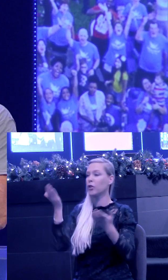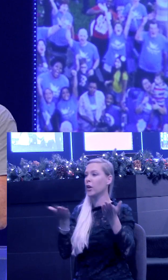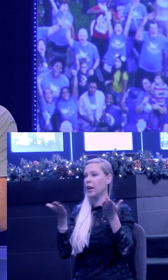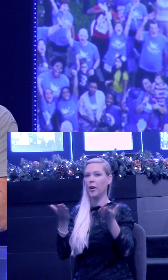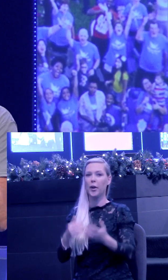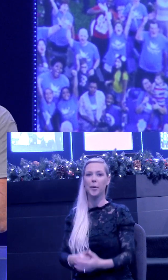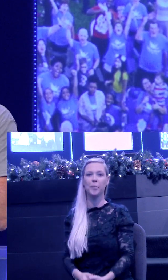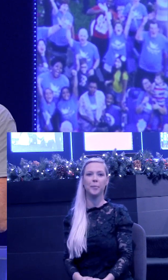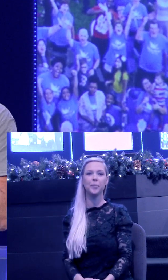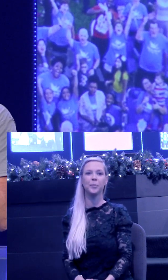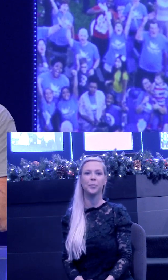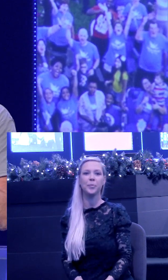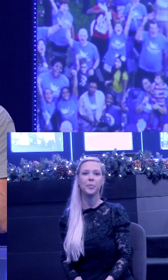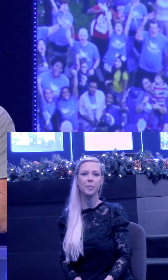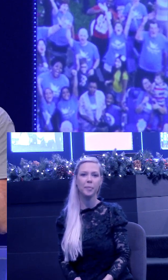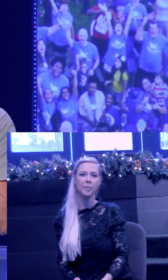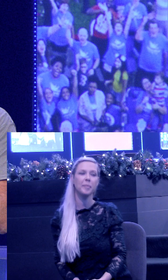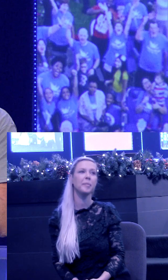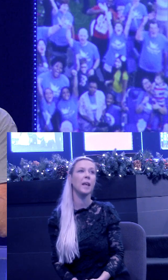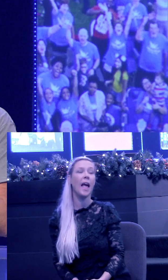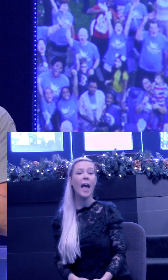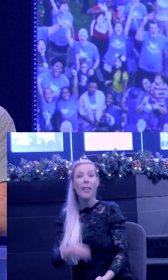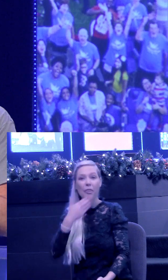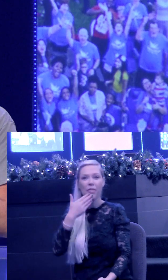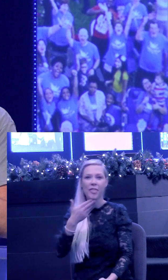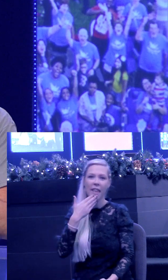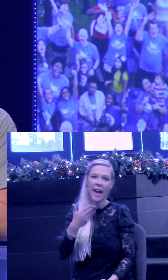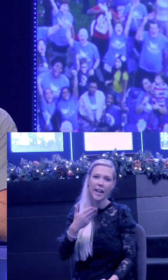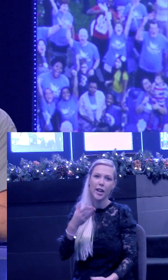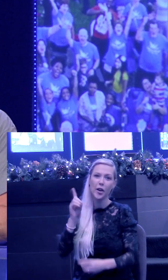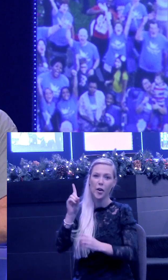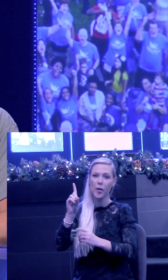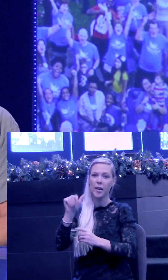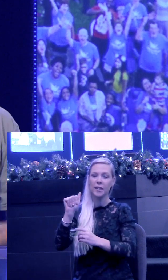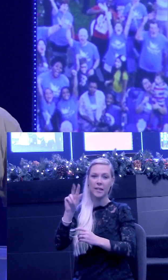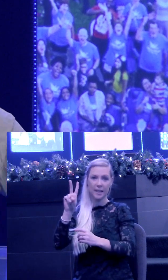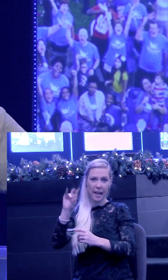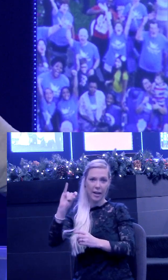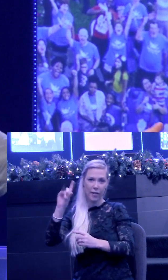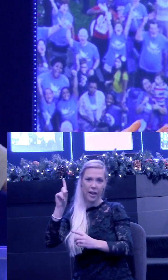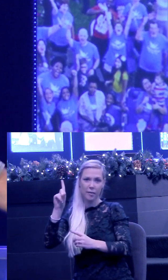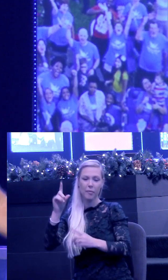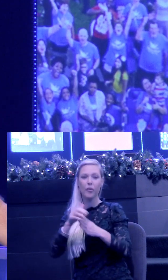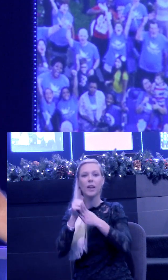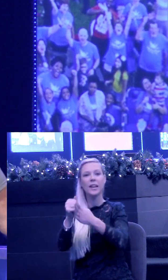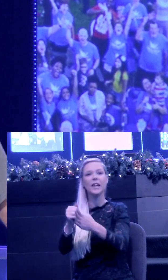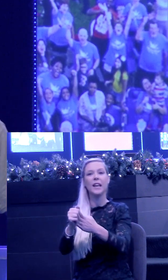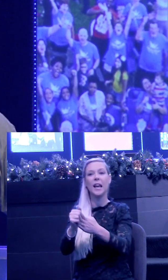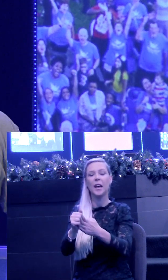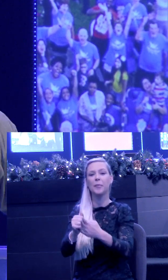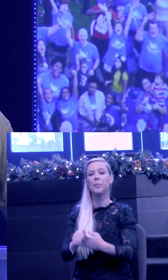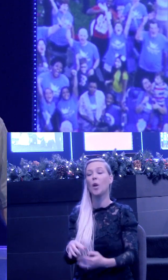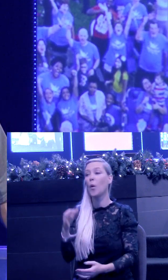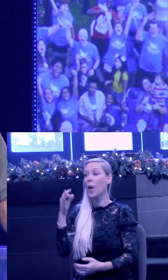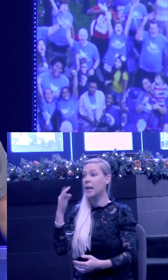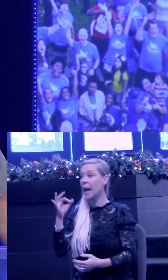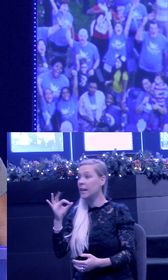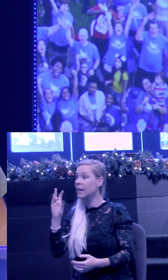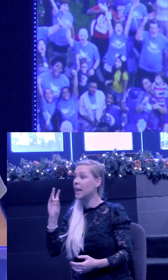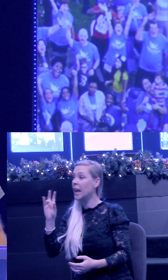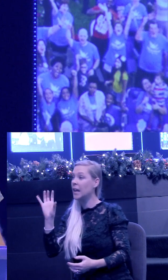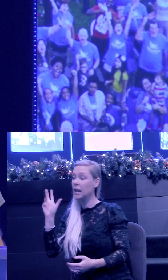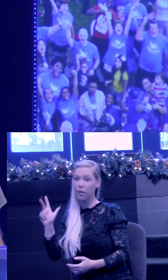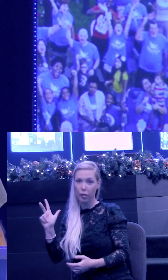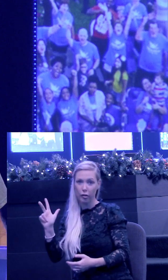Thank you, David, for leading in the first relocation of community. So in 1983,